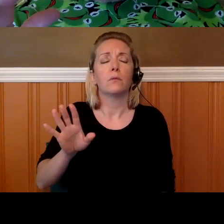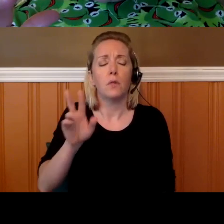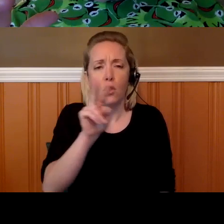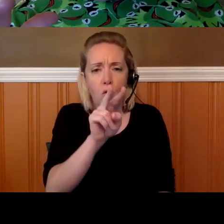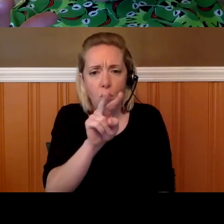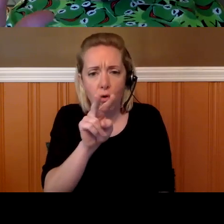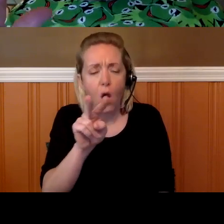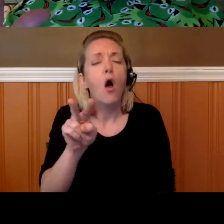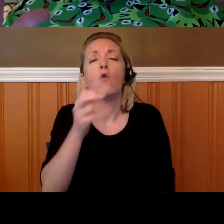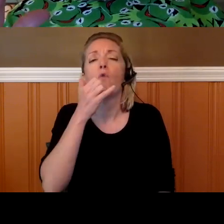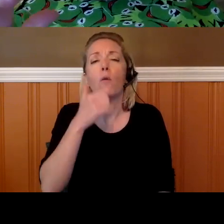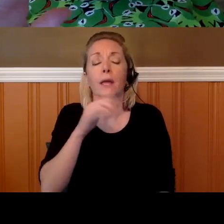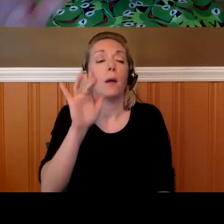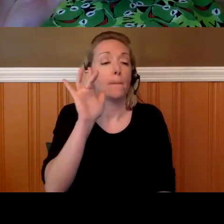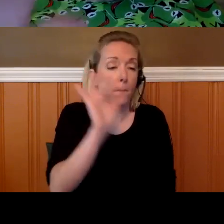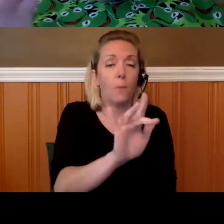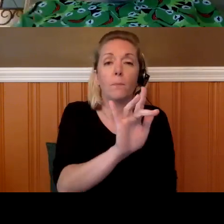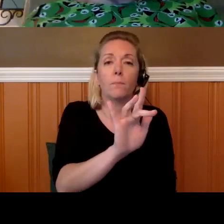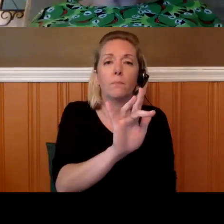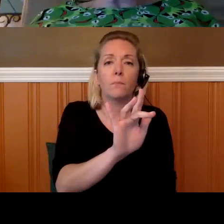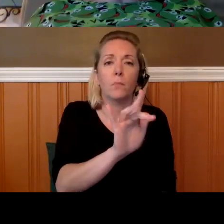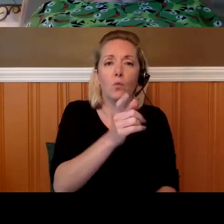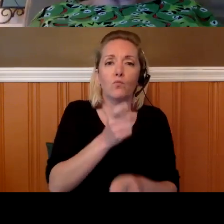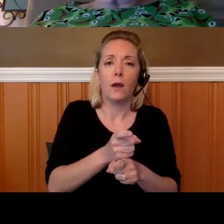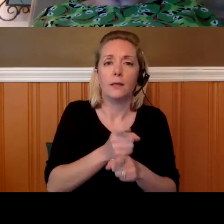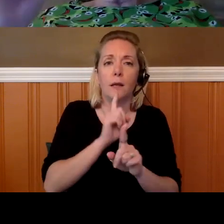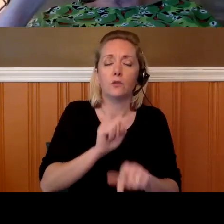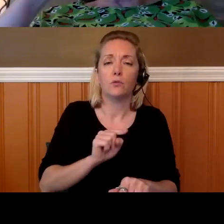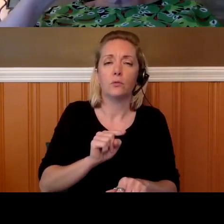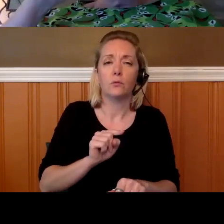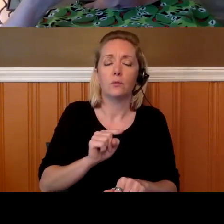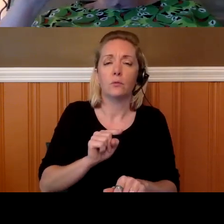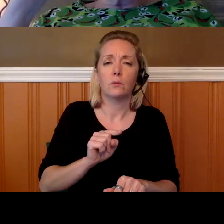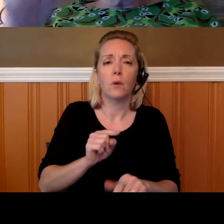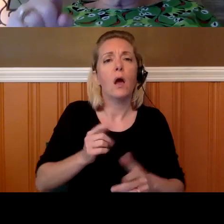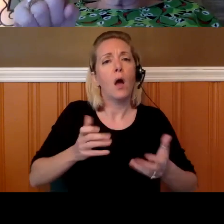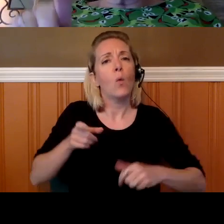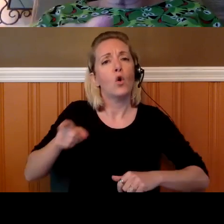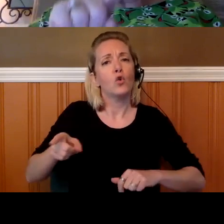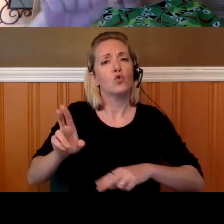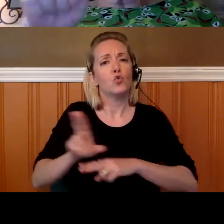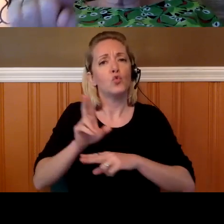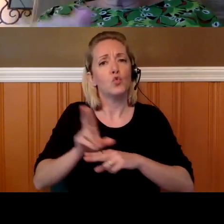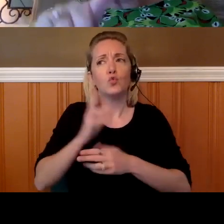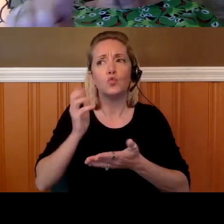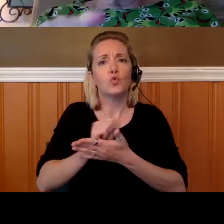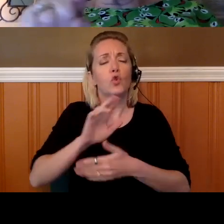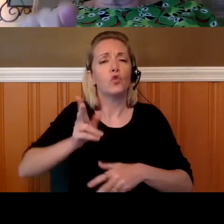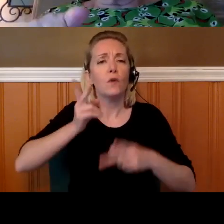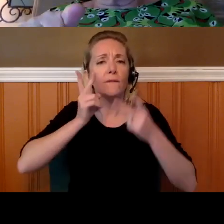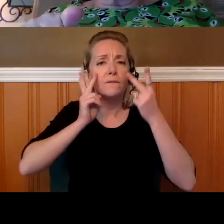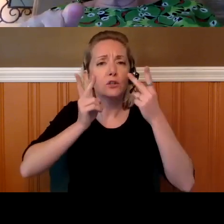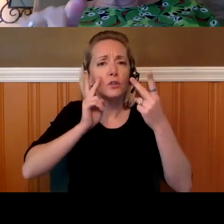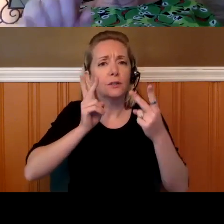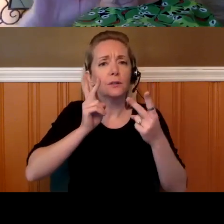oh, wait, that's not what I meant, and then get the right one. So I want her to be able to use her vision,